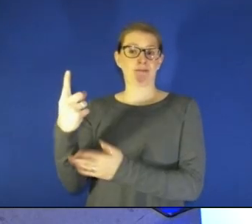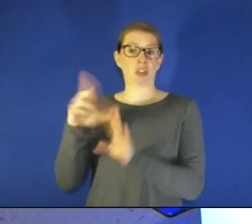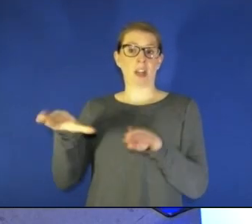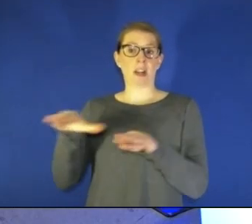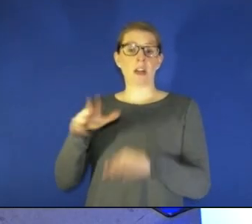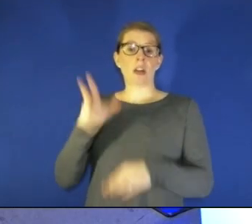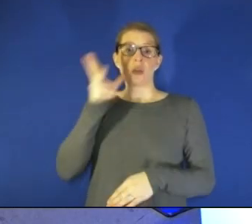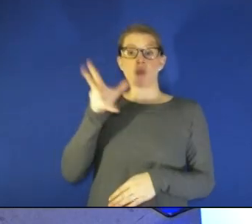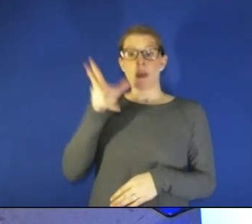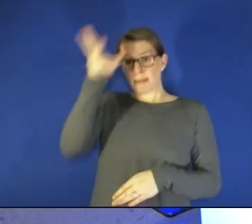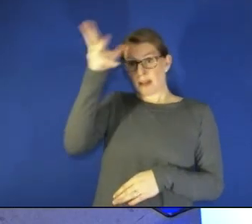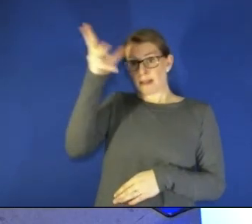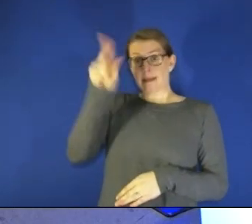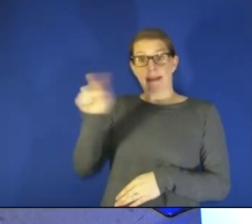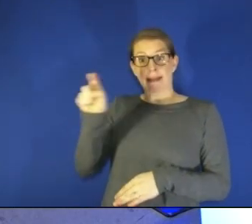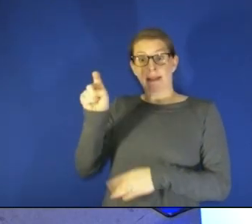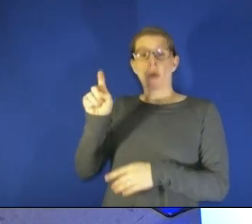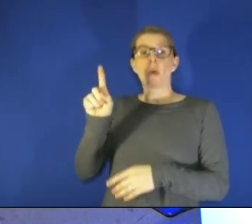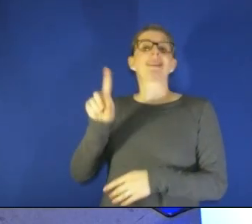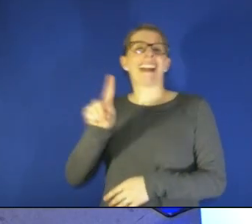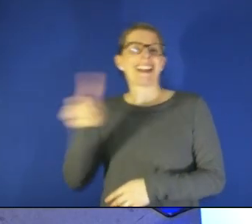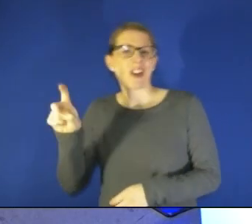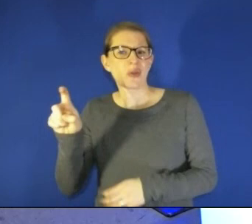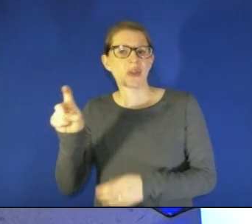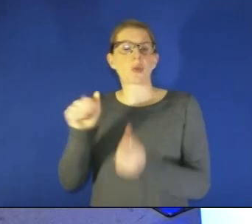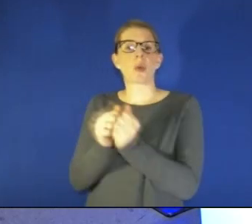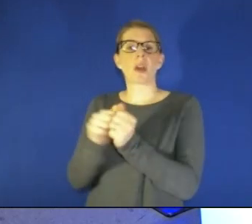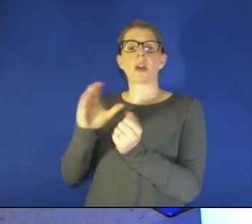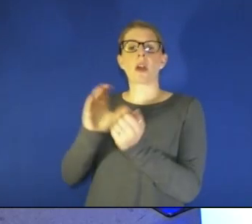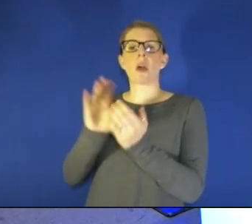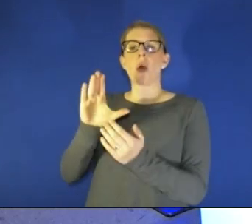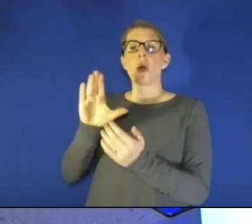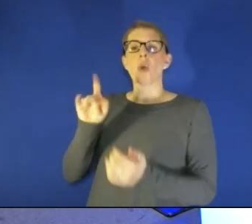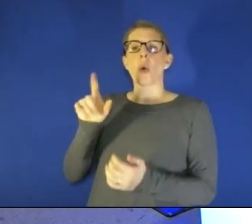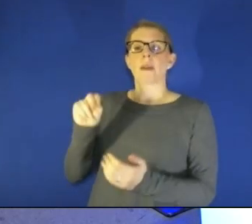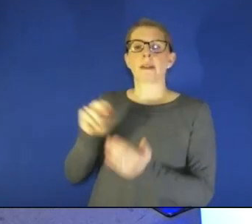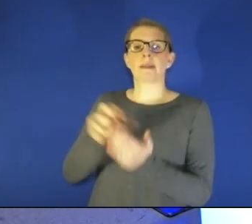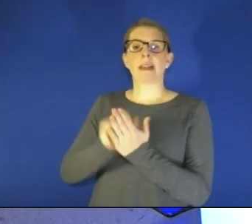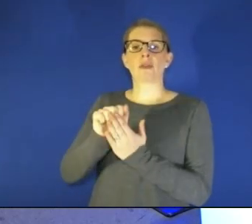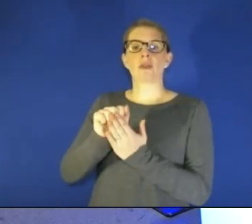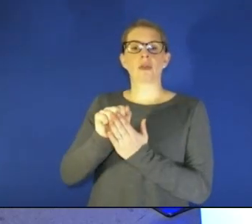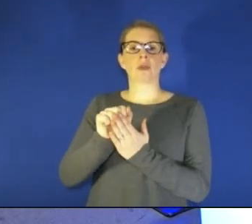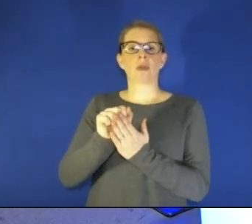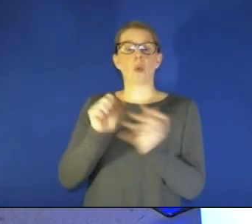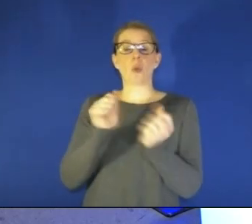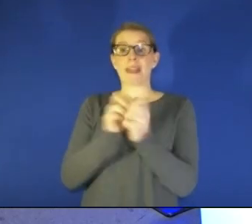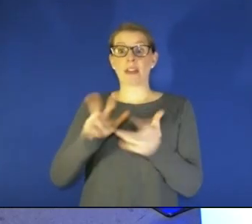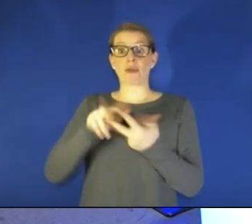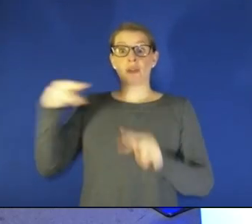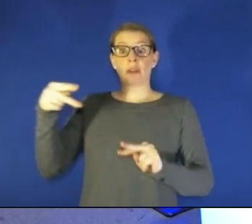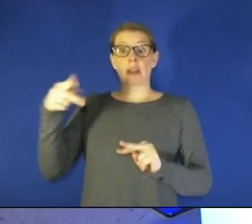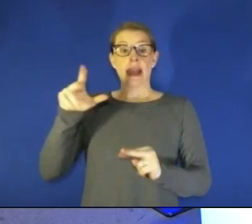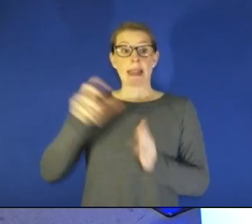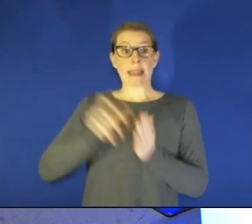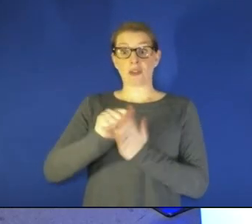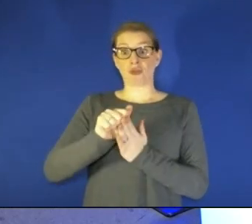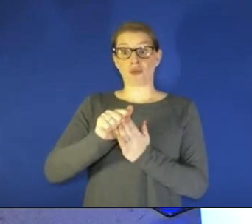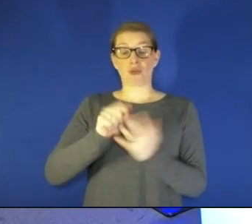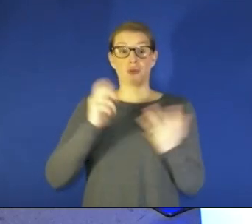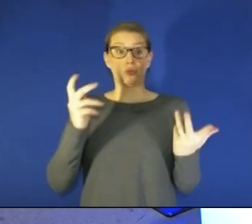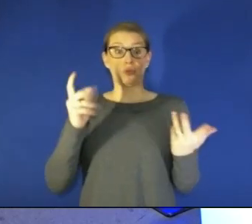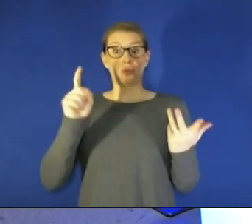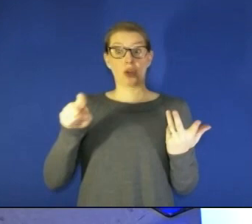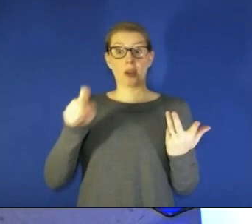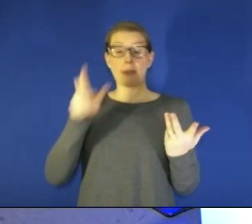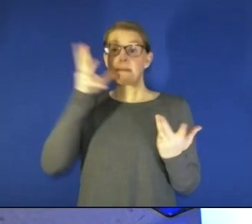or had been diagnosed with colon cancer. Other than genetic testing, how would I know my risk? Or is that a risk if a parent? Yeah, a parent is that direct